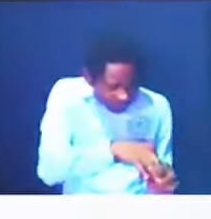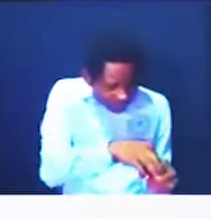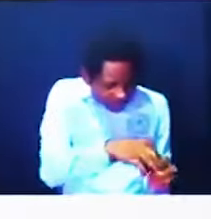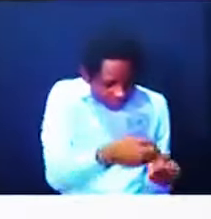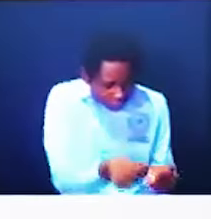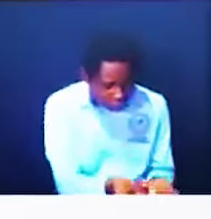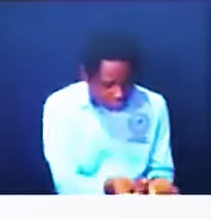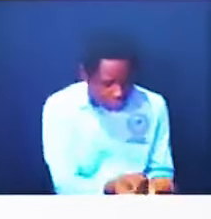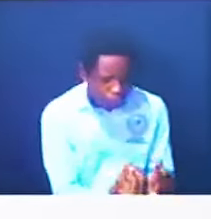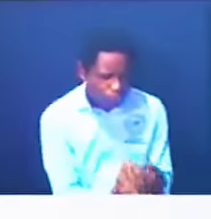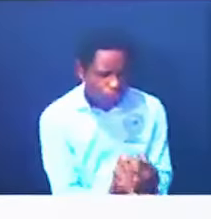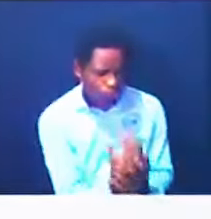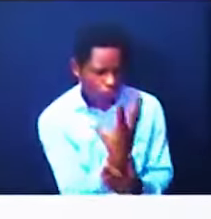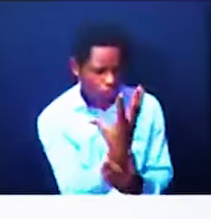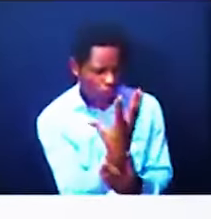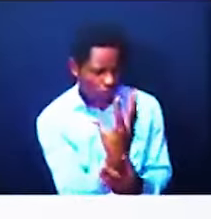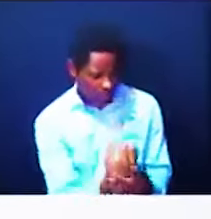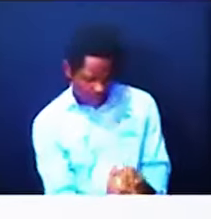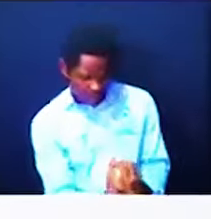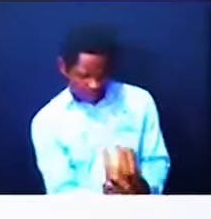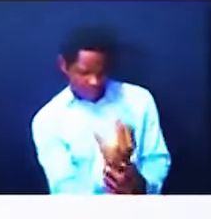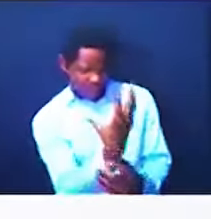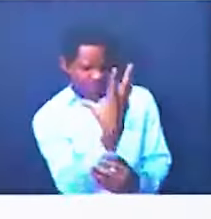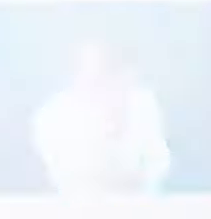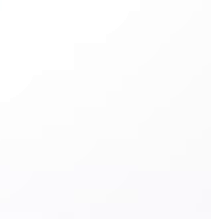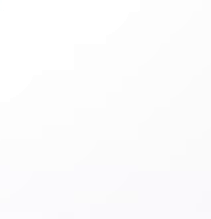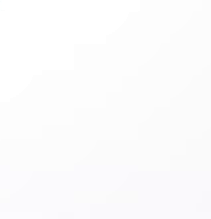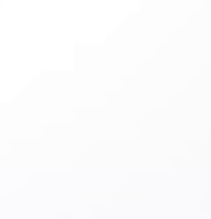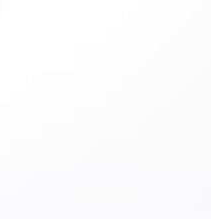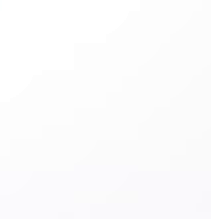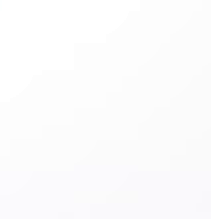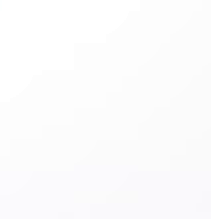Little by little, yet steadily.